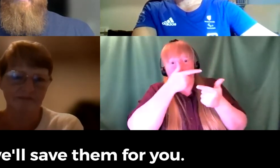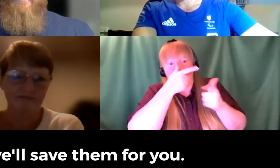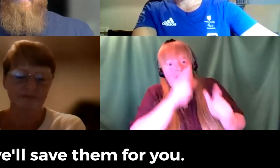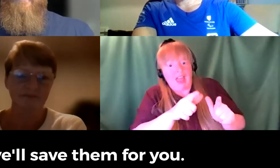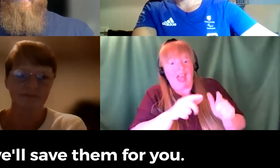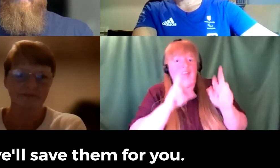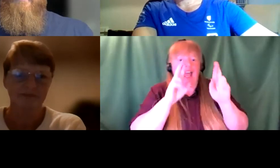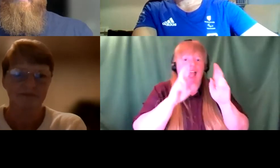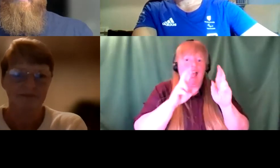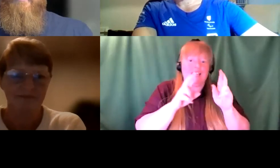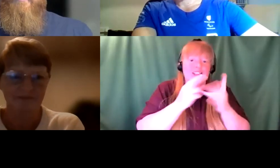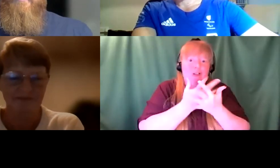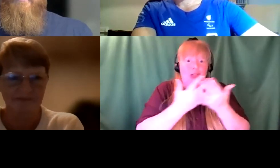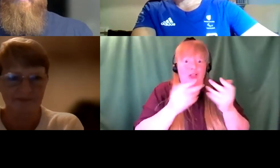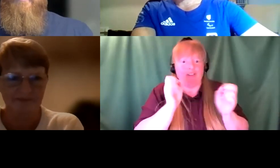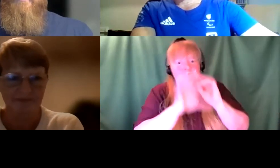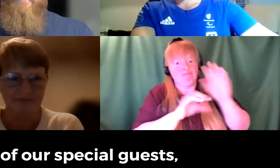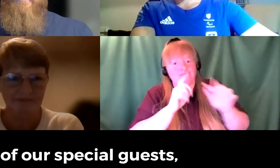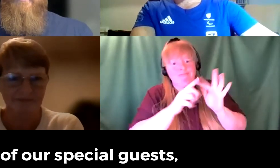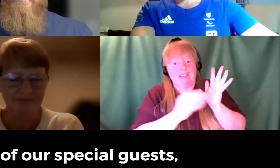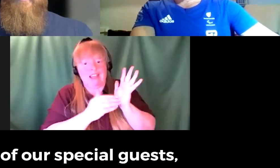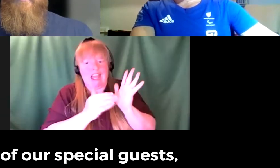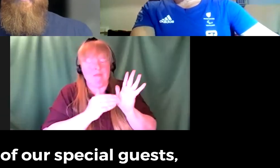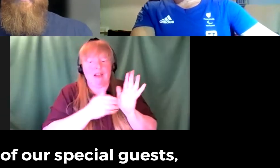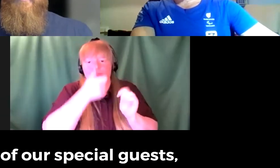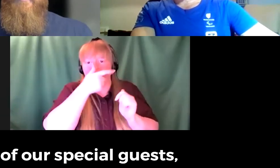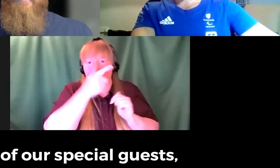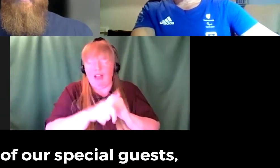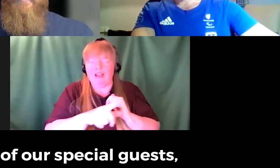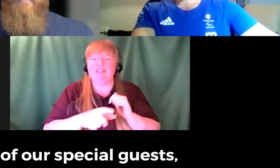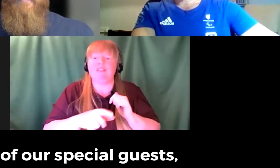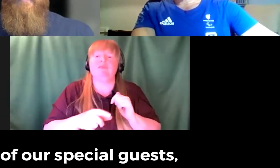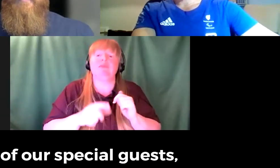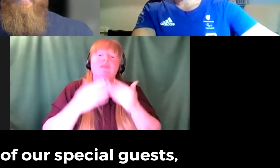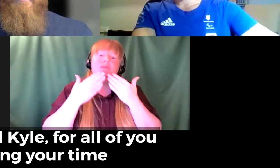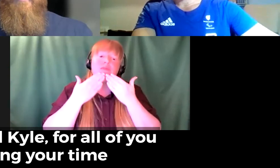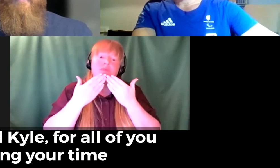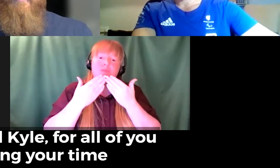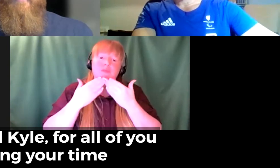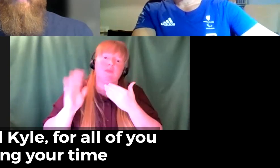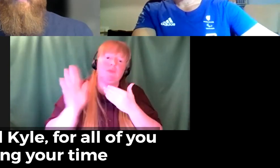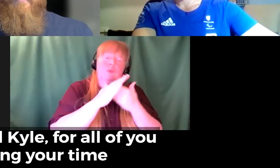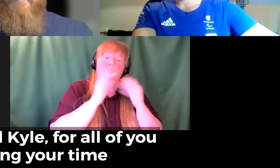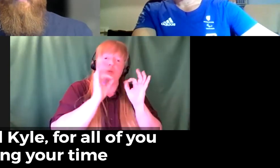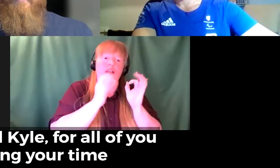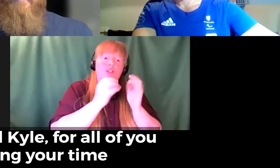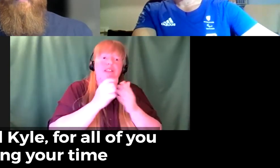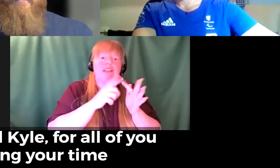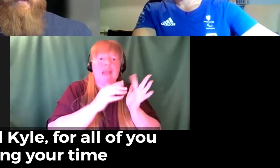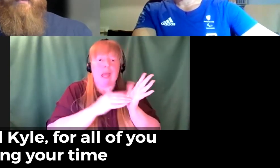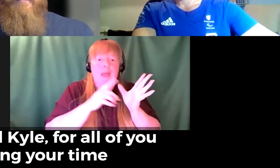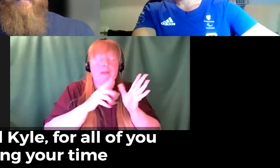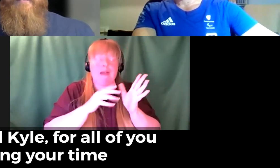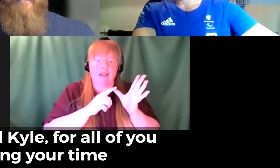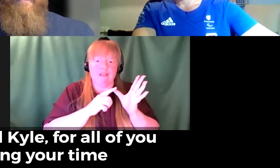them for you. I want to thank all of our special guests, Emma, Pete, and Kyle, for